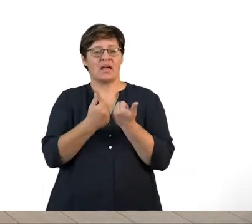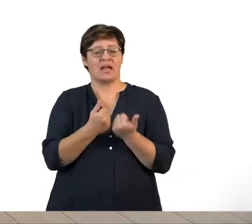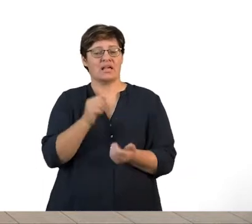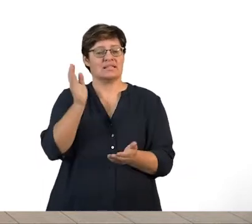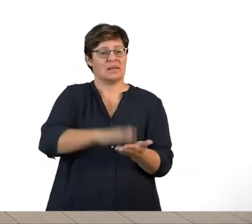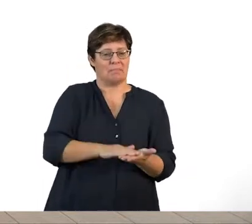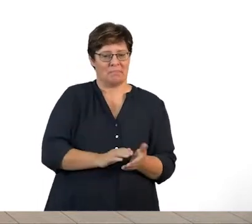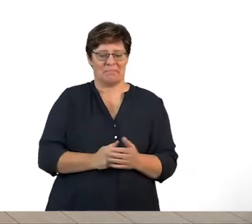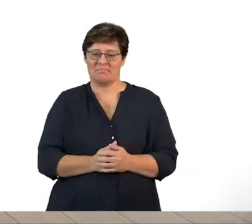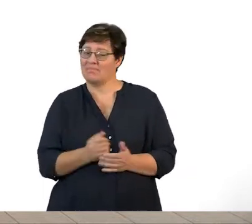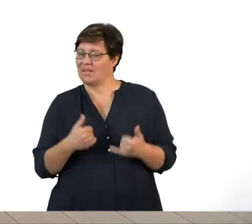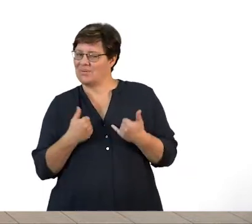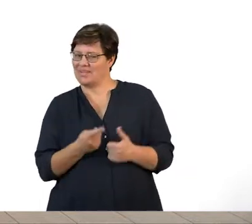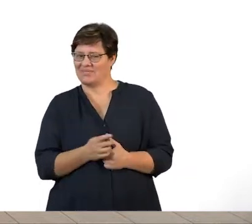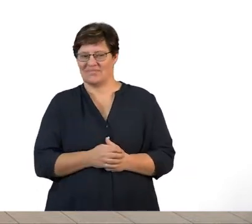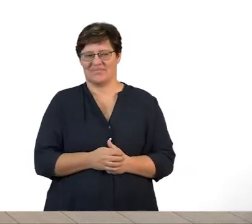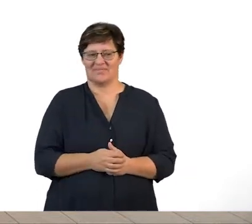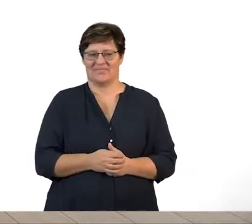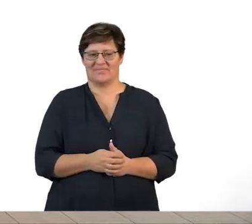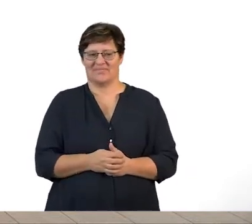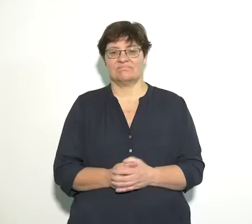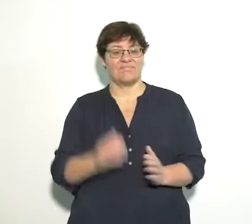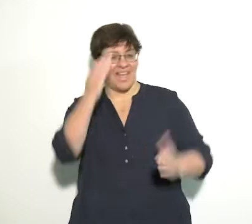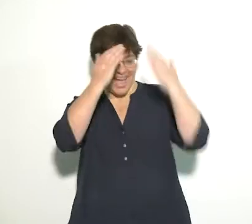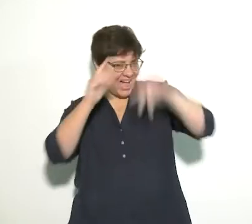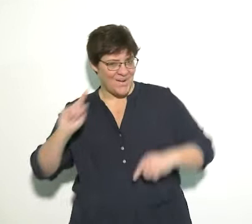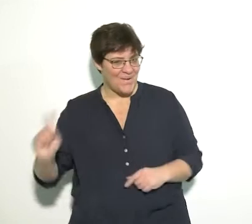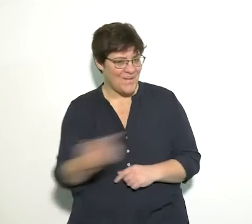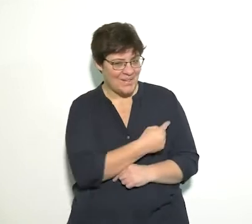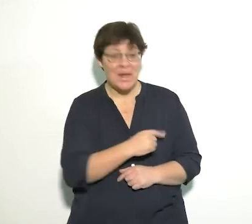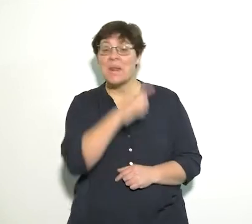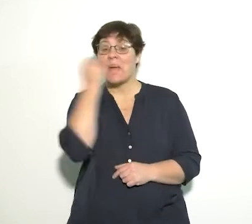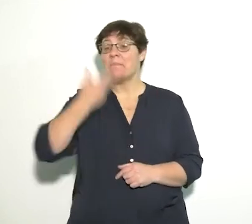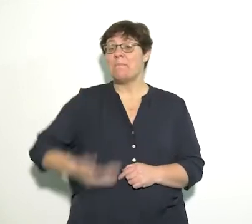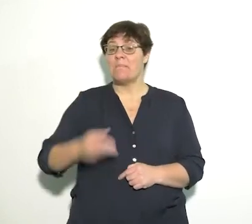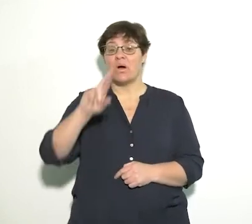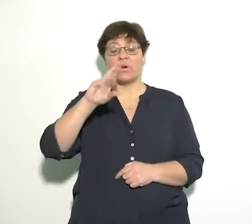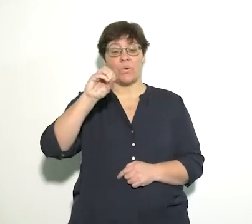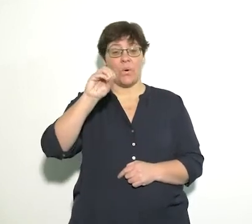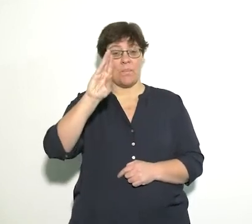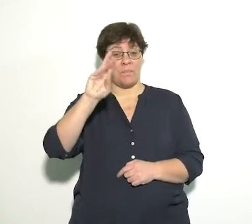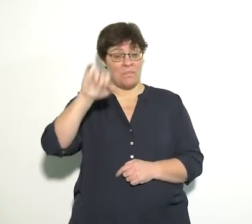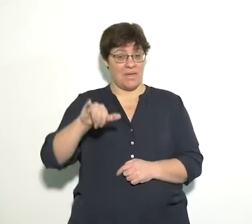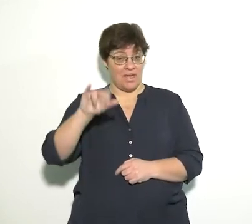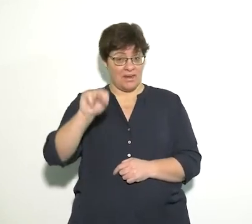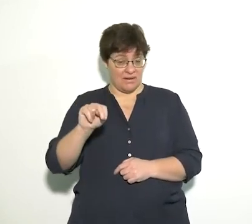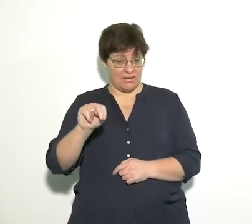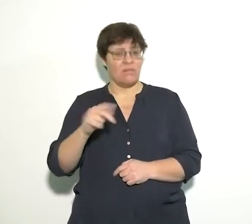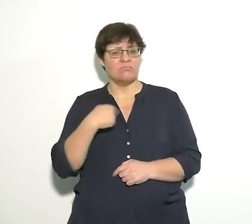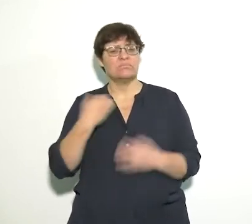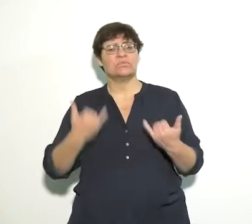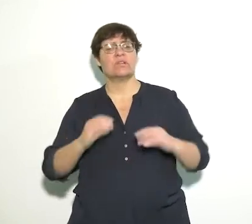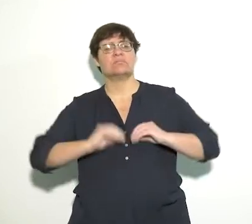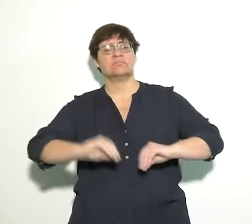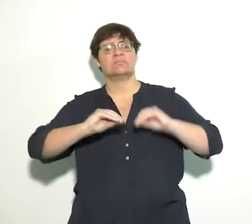called Snap the Diagraph. Enjoy! Hello everyone, my name's Robin, and today I'm